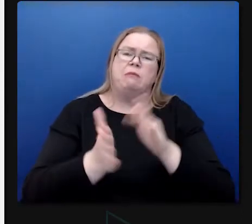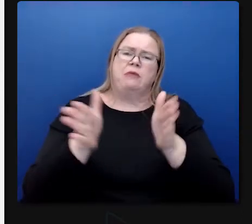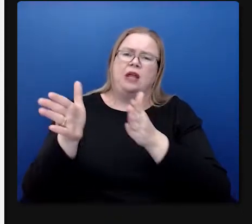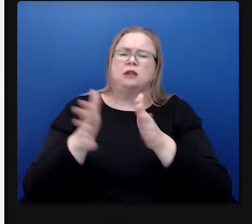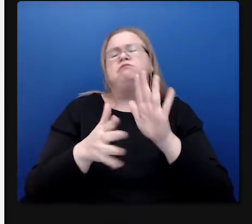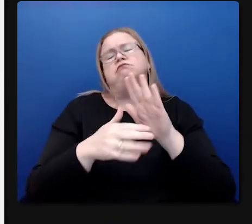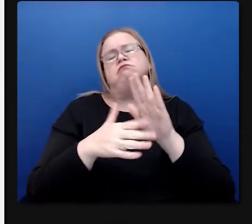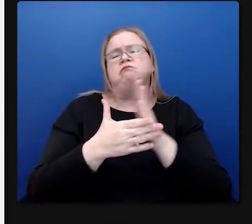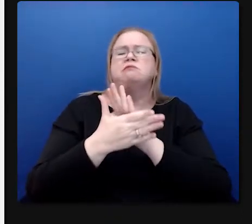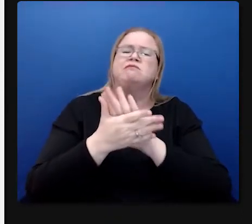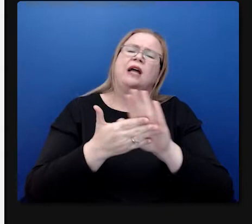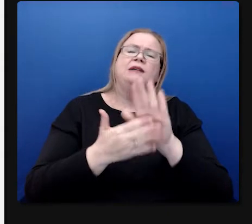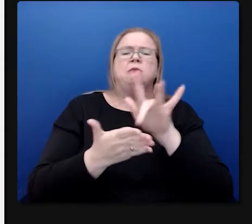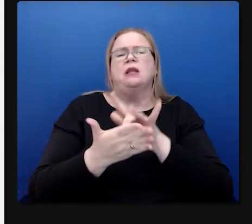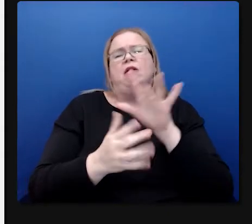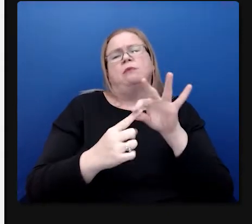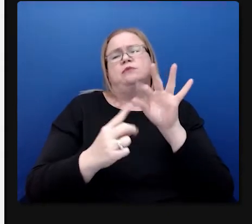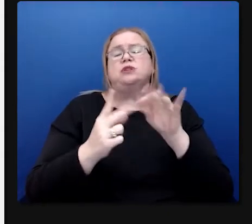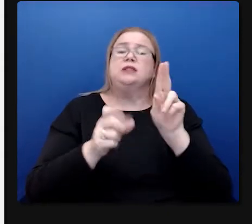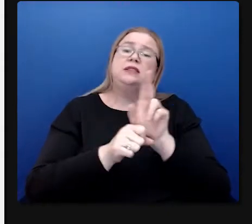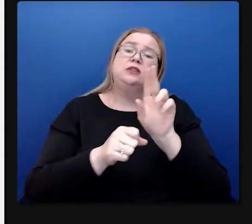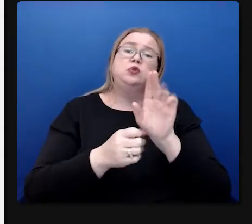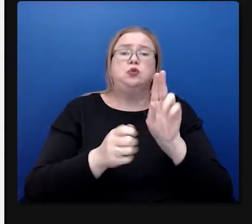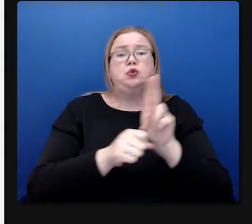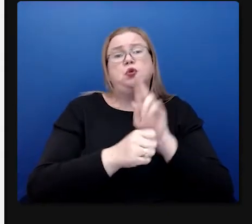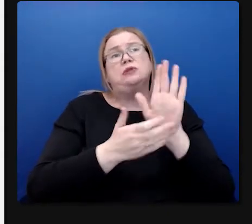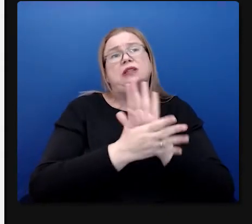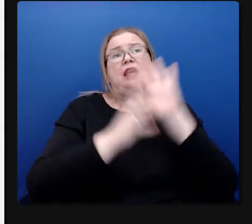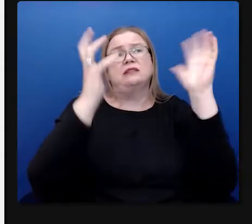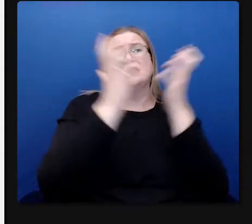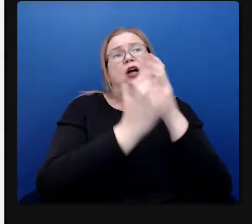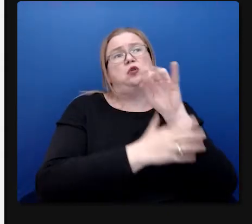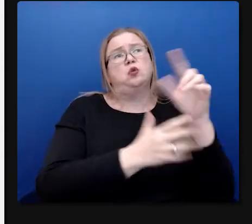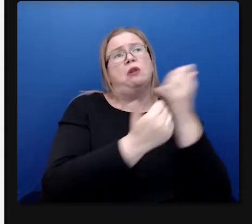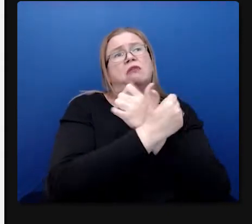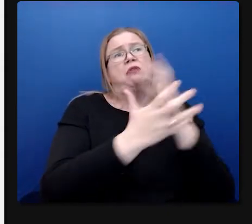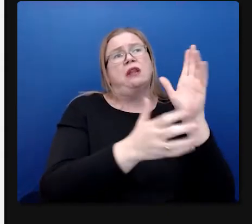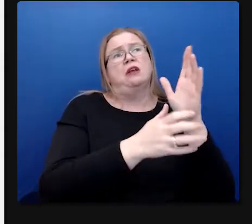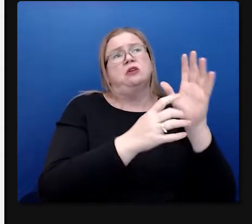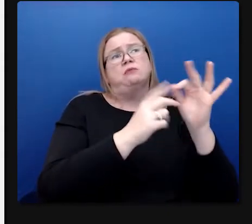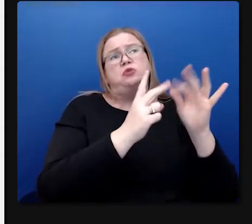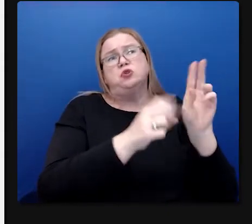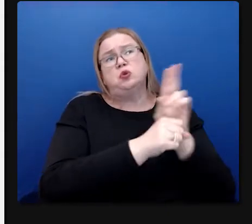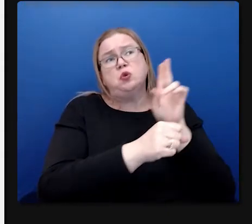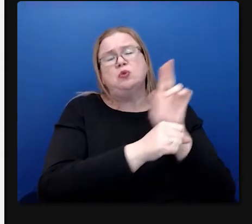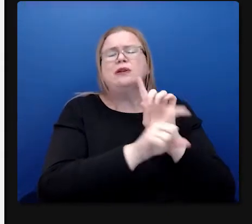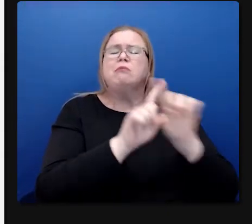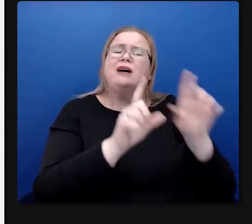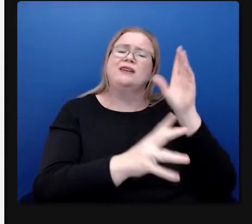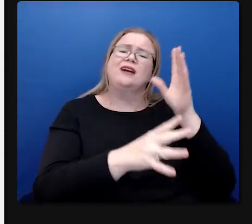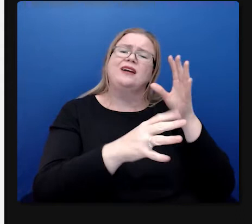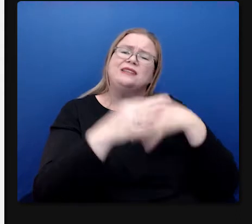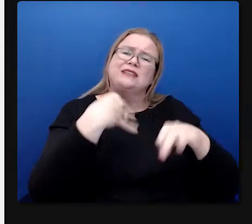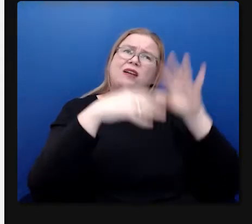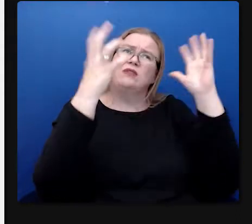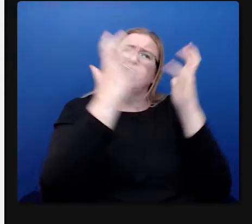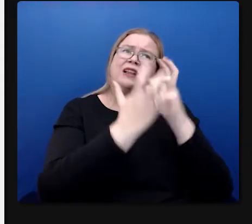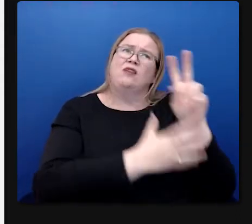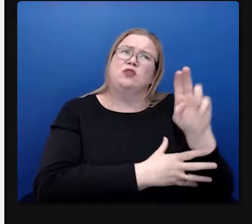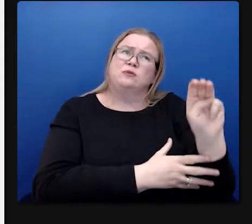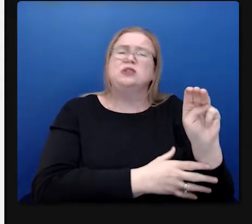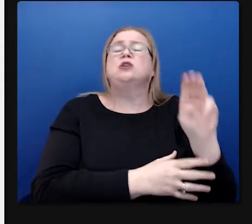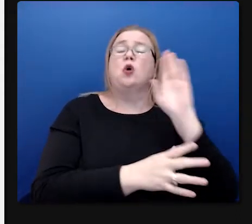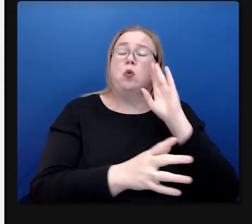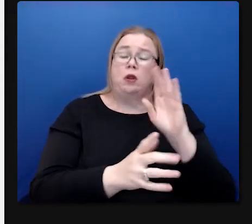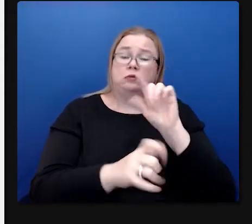we have this nice middle option where you can still use all of the nice cloud tooling we're going to talk about, but instead of those cloud-provided virtual